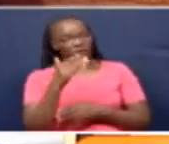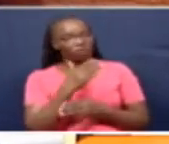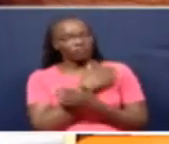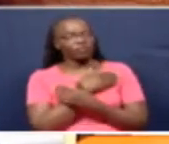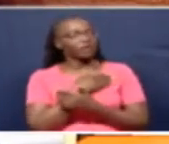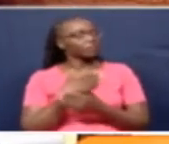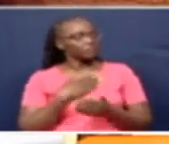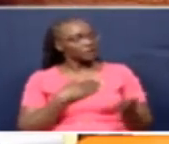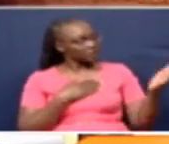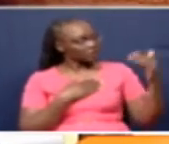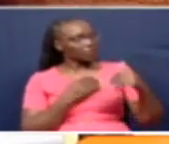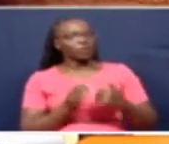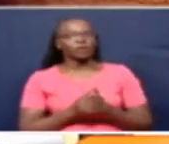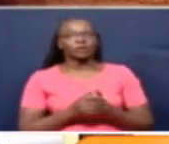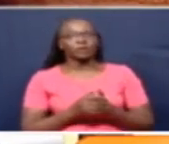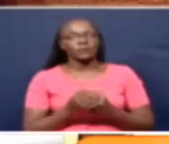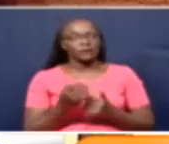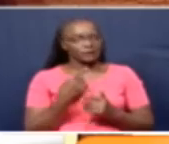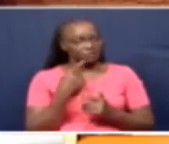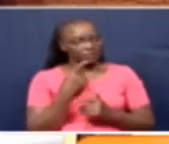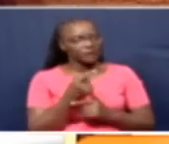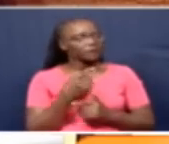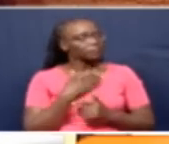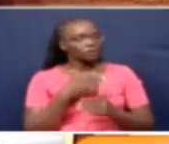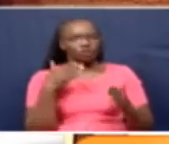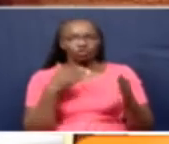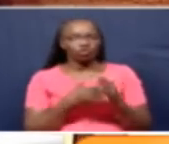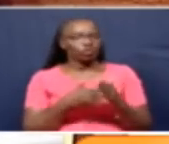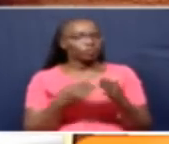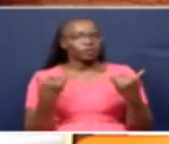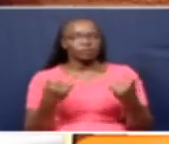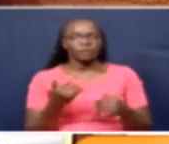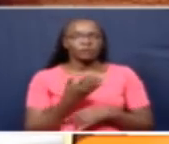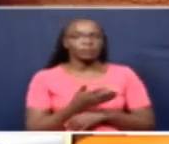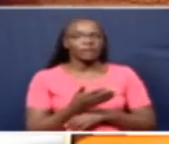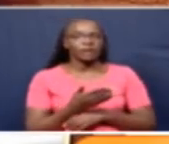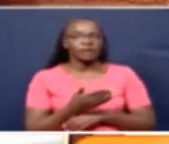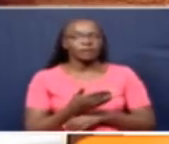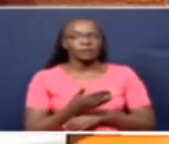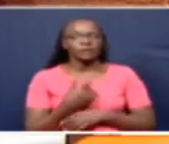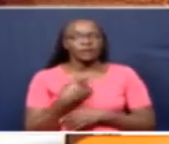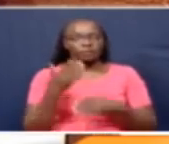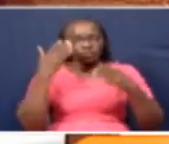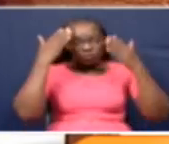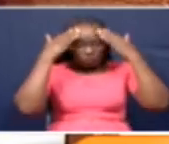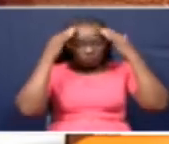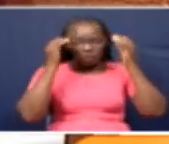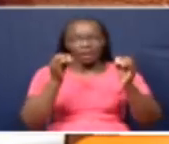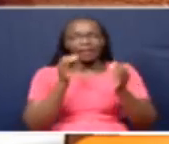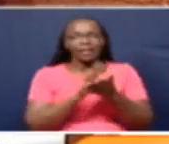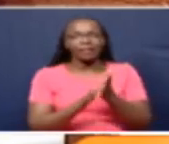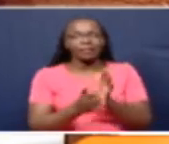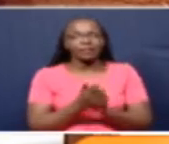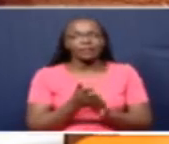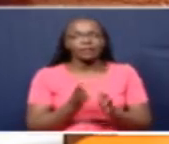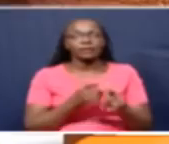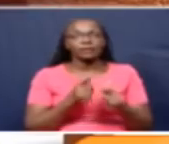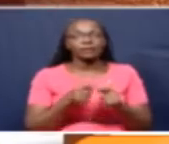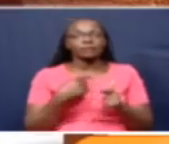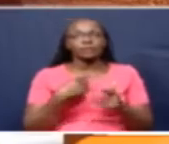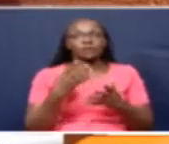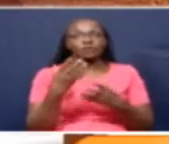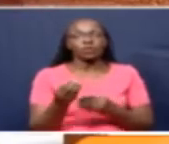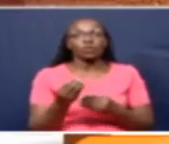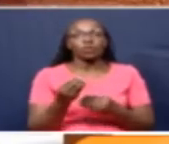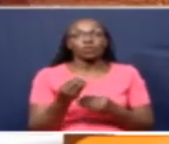will win. I said, stop this rubbish, man. I win what? Now, I didn't know anything. So I went there and I said to the guy, listen, I want to get